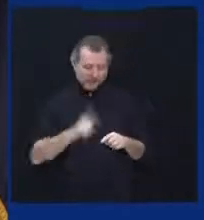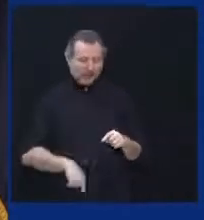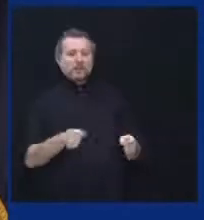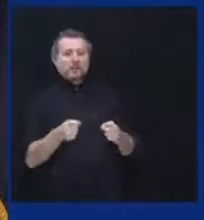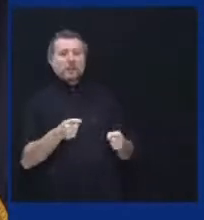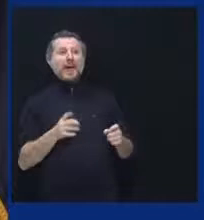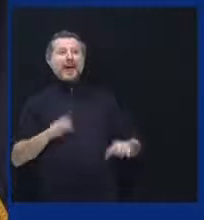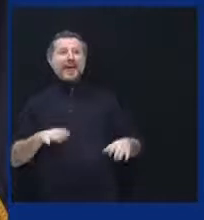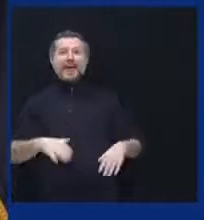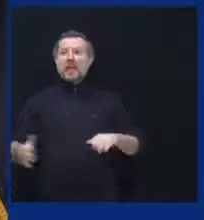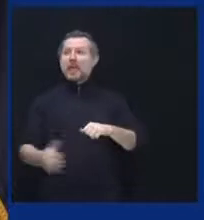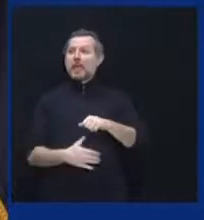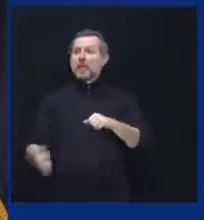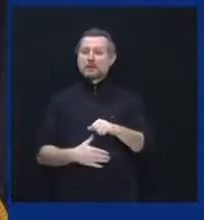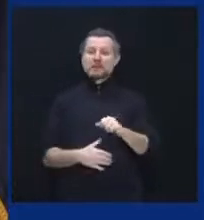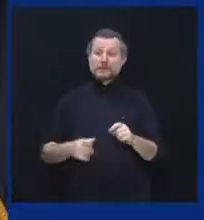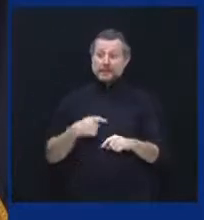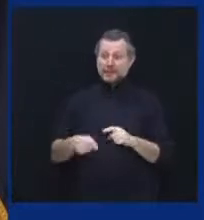And